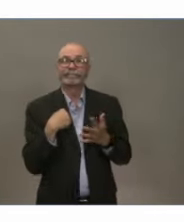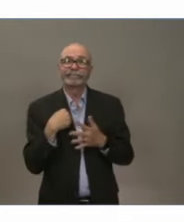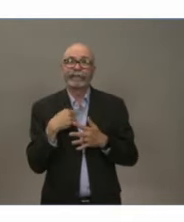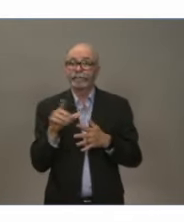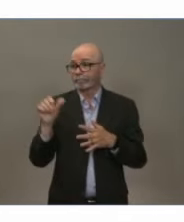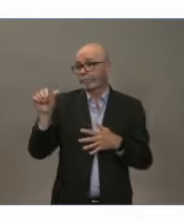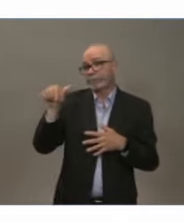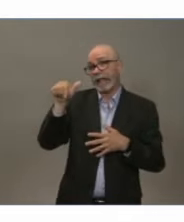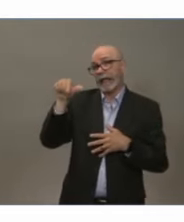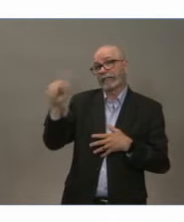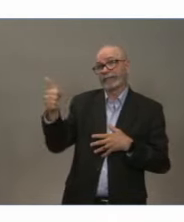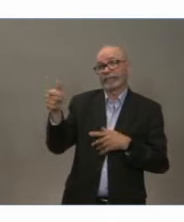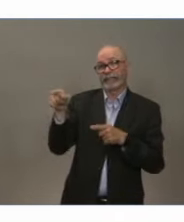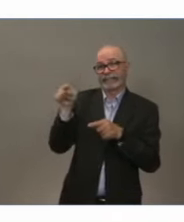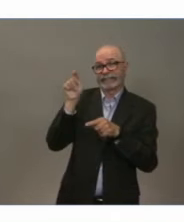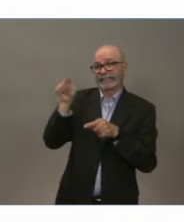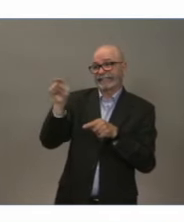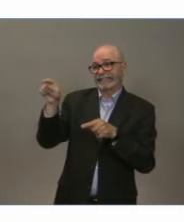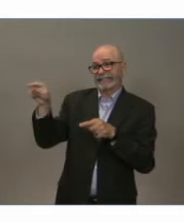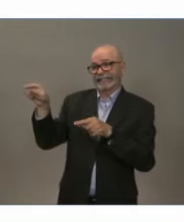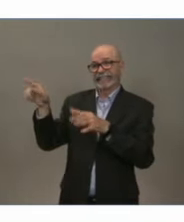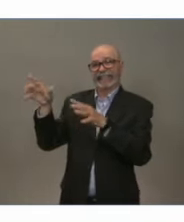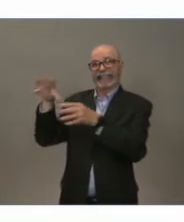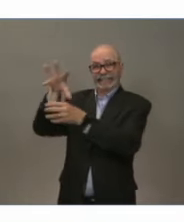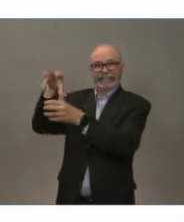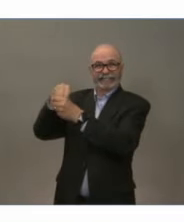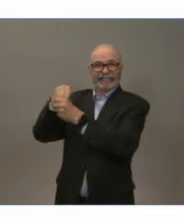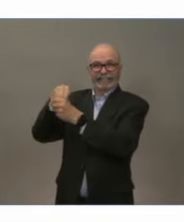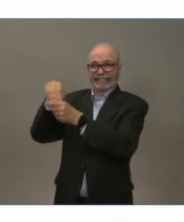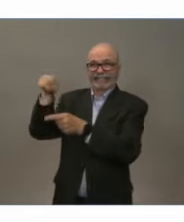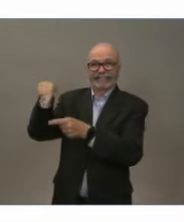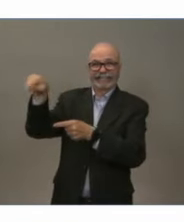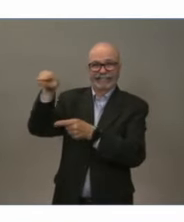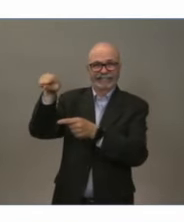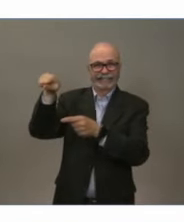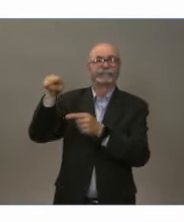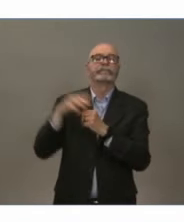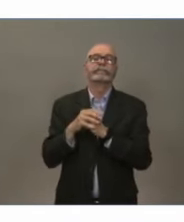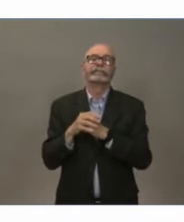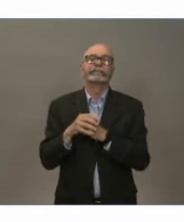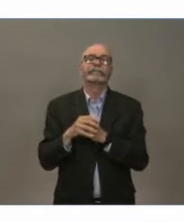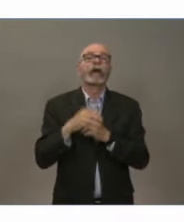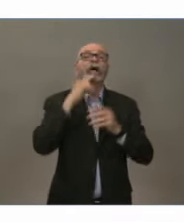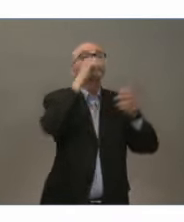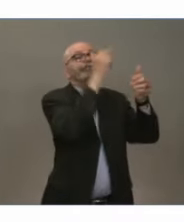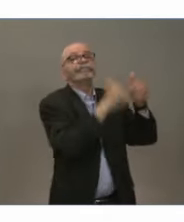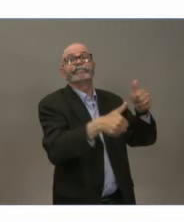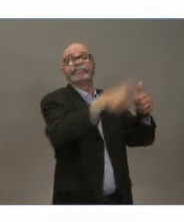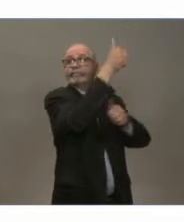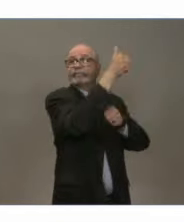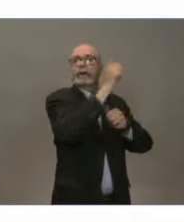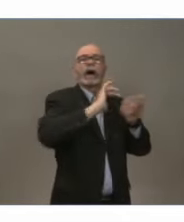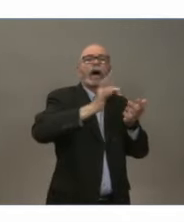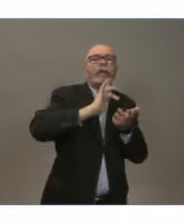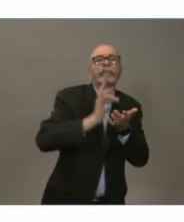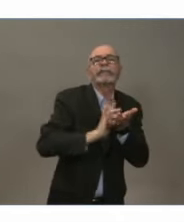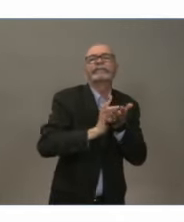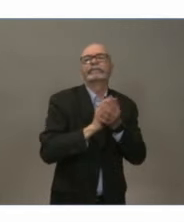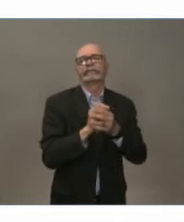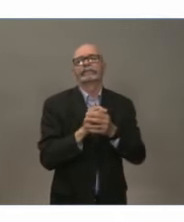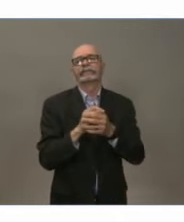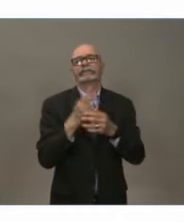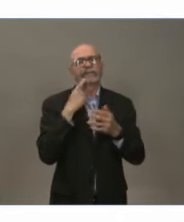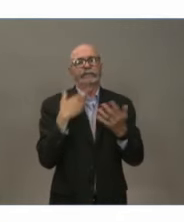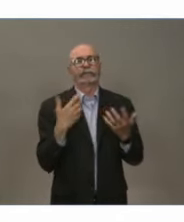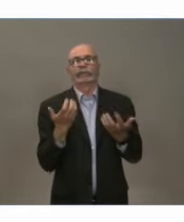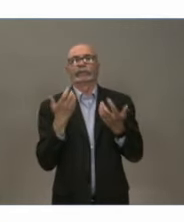provinces, certainly the chief medical officers, we're consistent in our position that we don't really want to get into modeling death rates. There are a